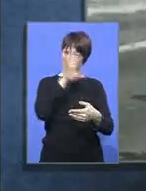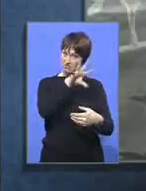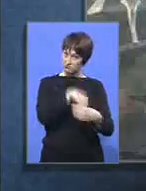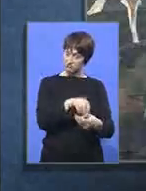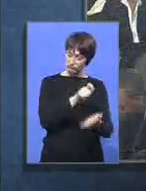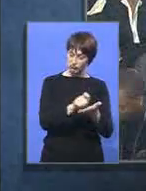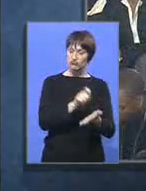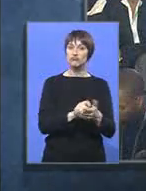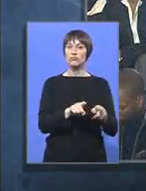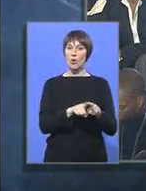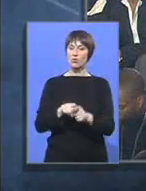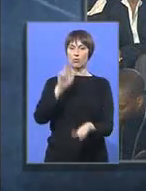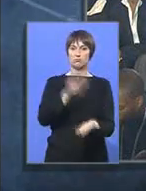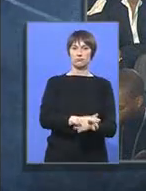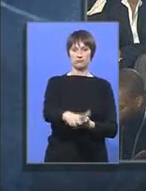in 1955.